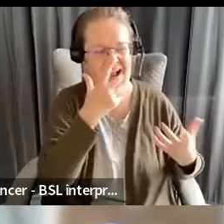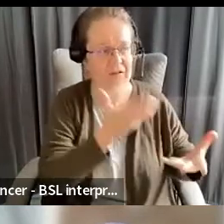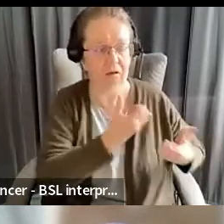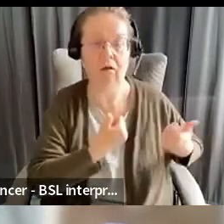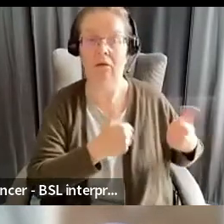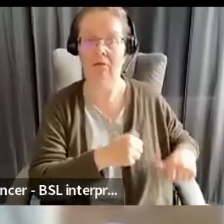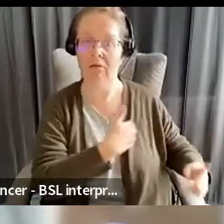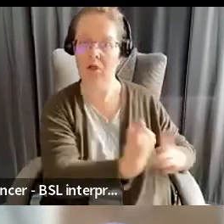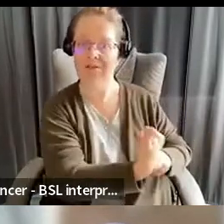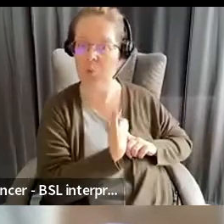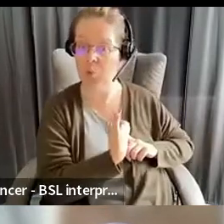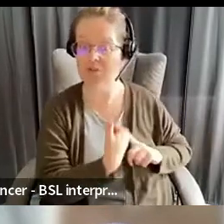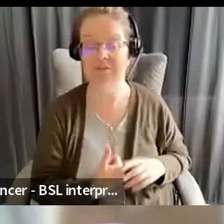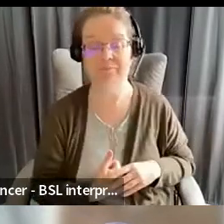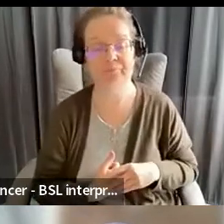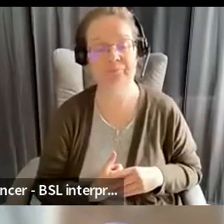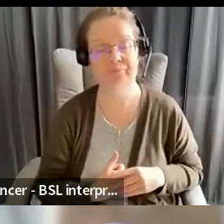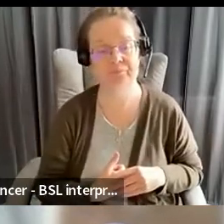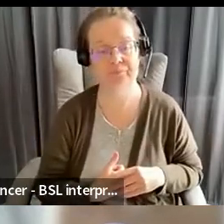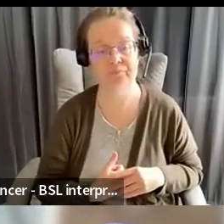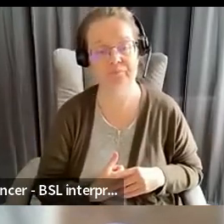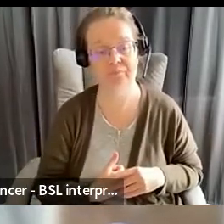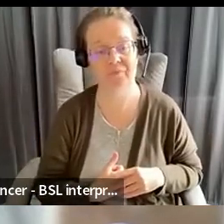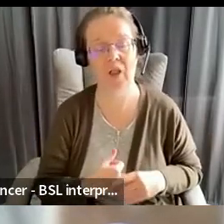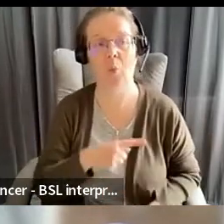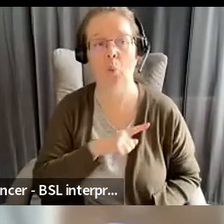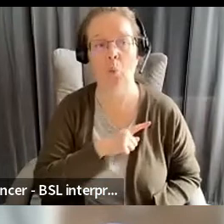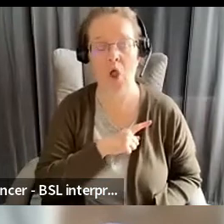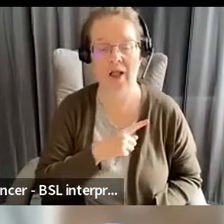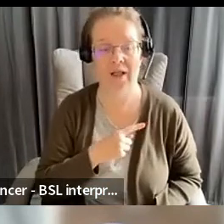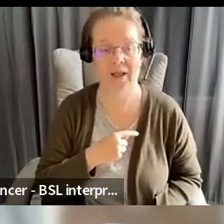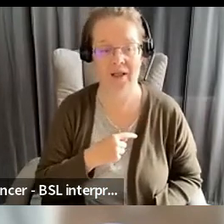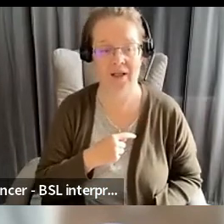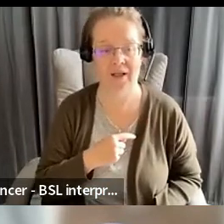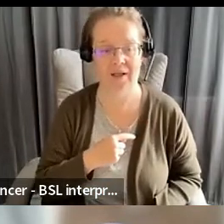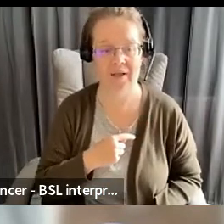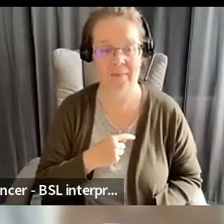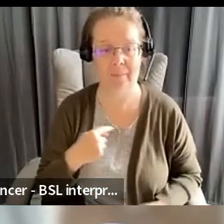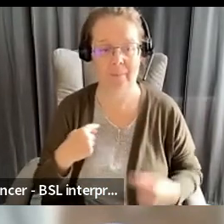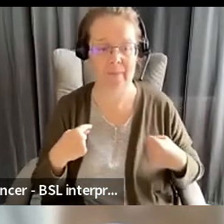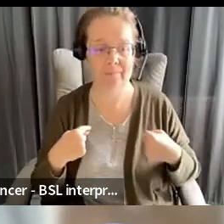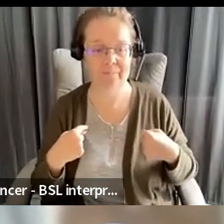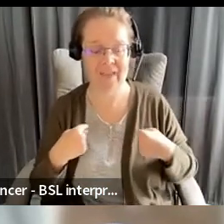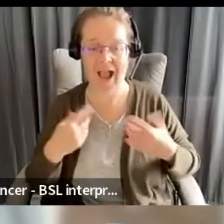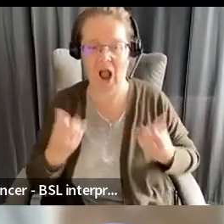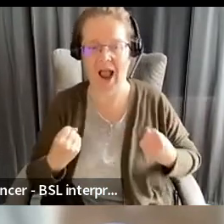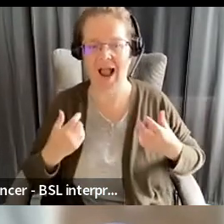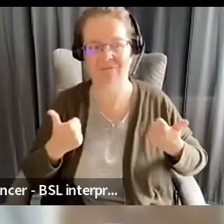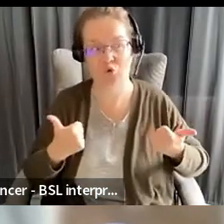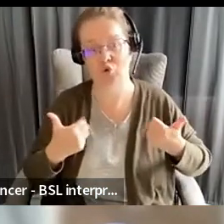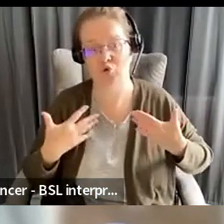support, because I don't have I enjoy good physical health,